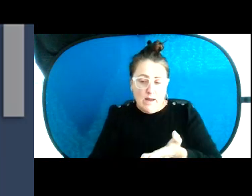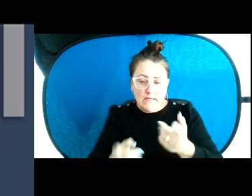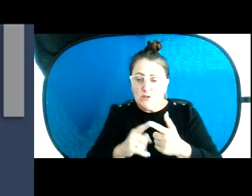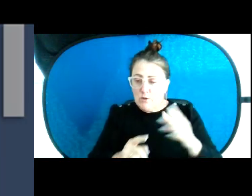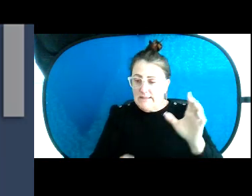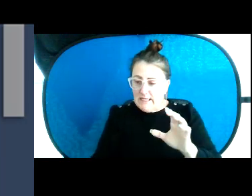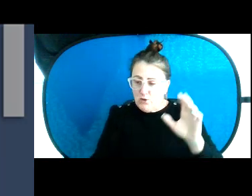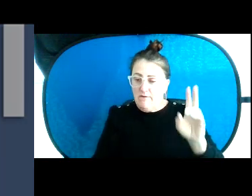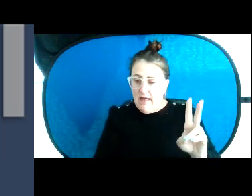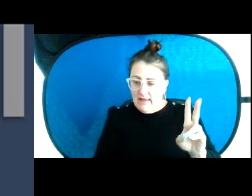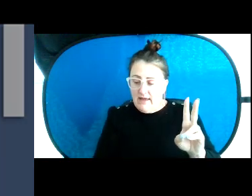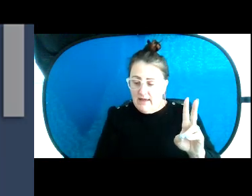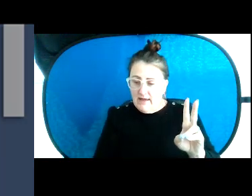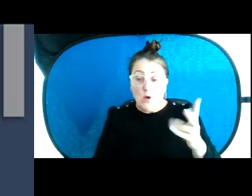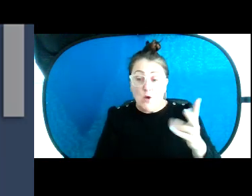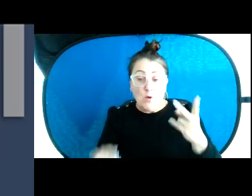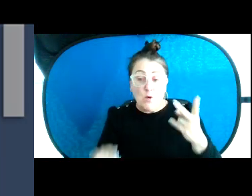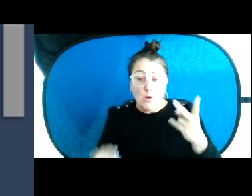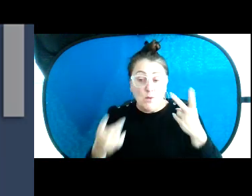Valley. And we're seeing firsthand